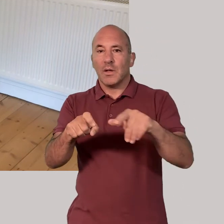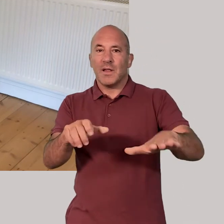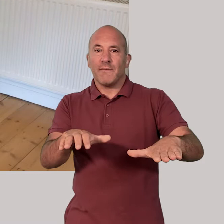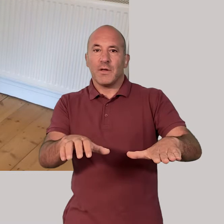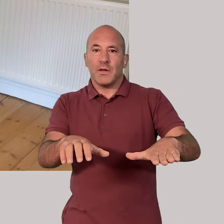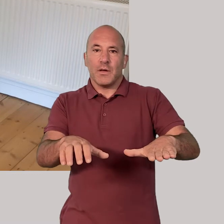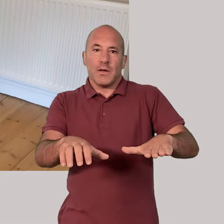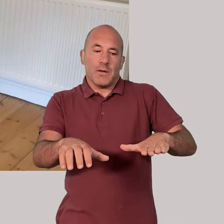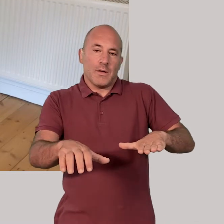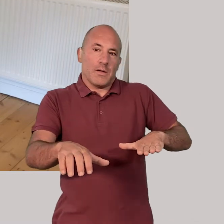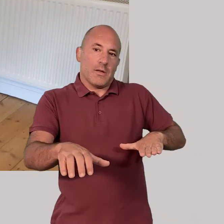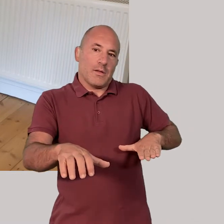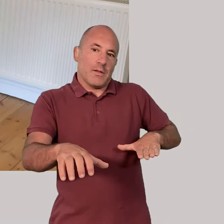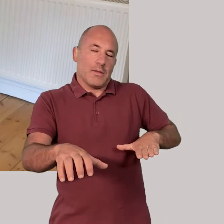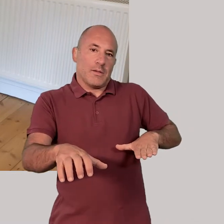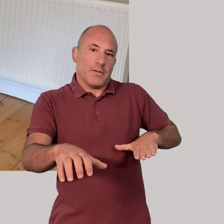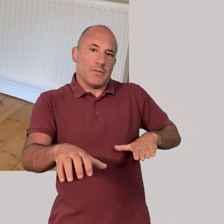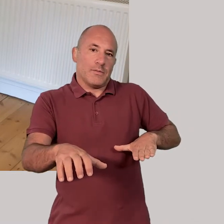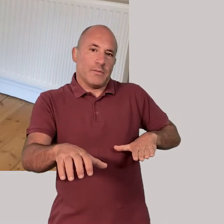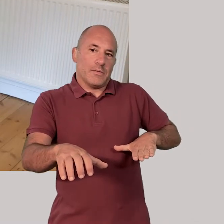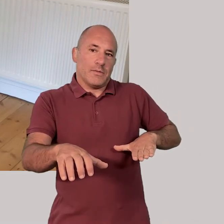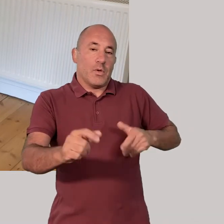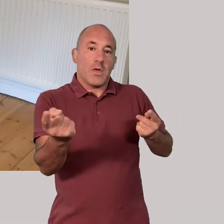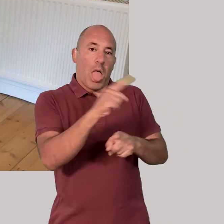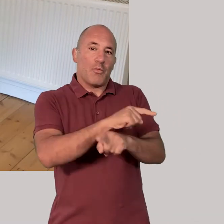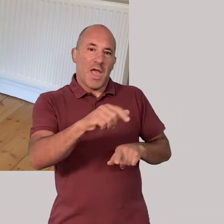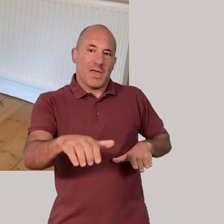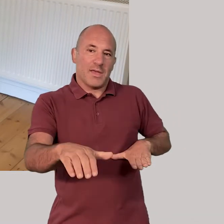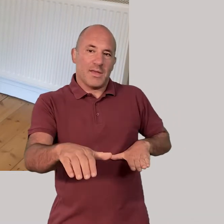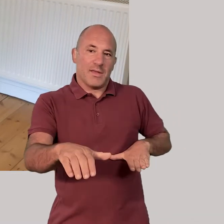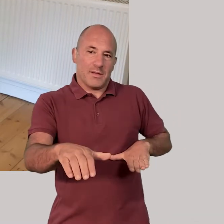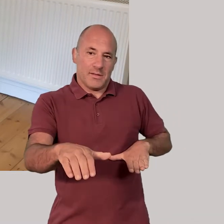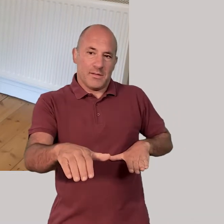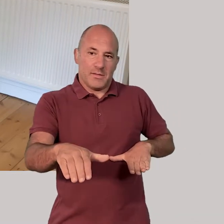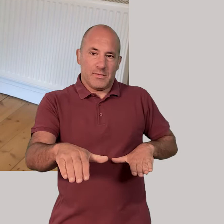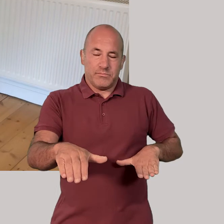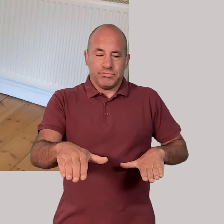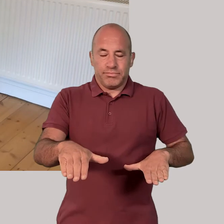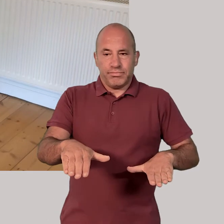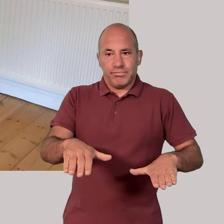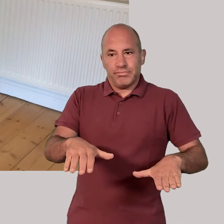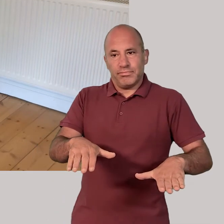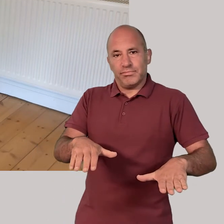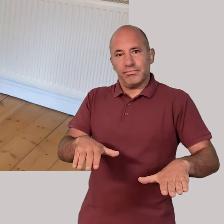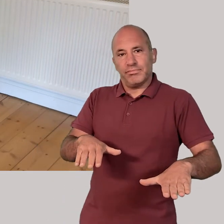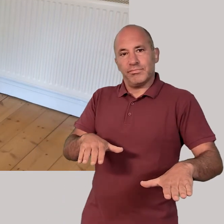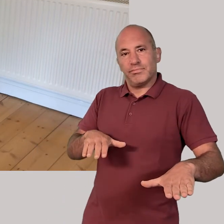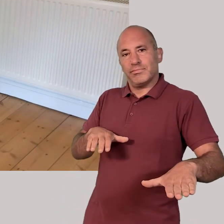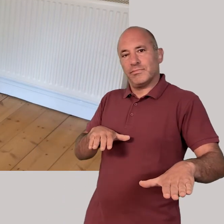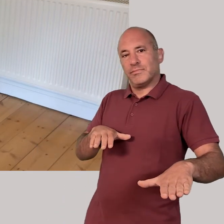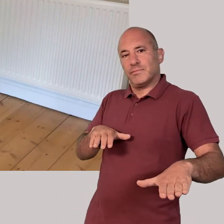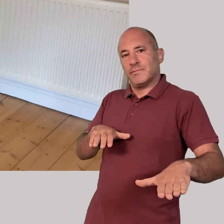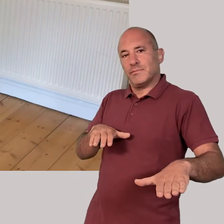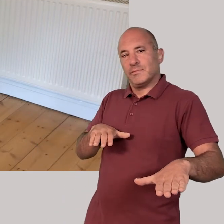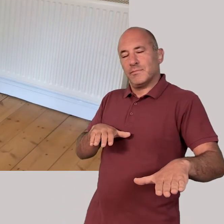slide your left hand back towards your hip? Or it could be the other hands, the other way around. And then change